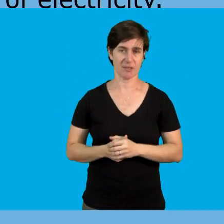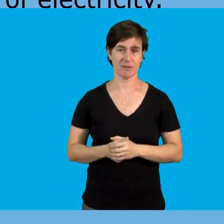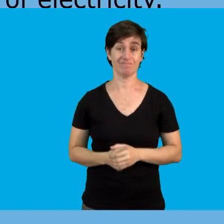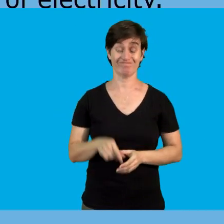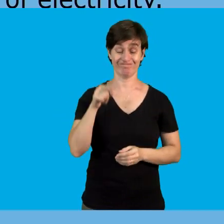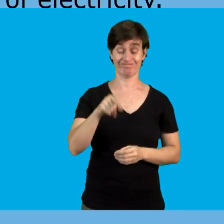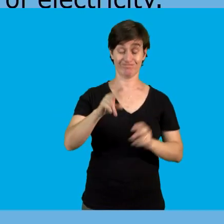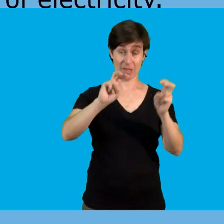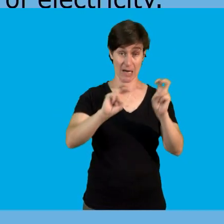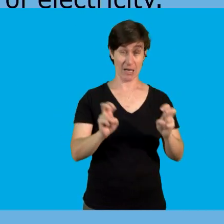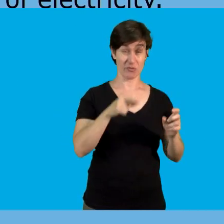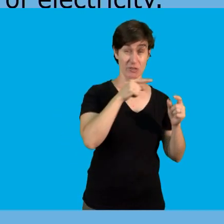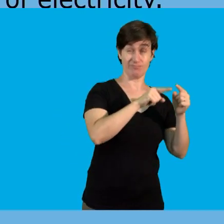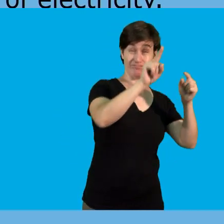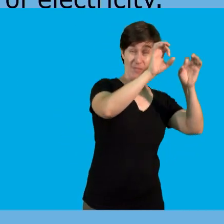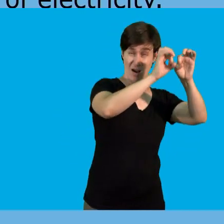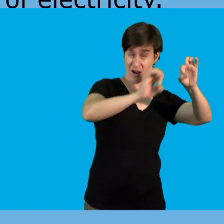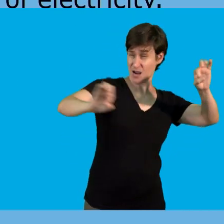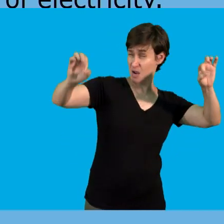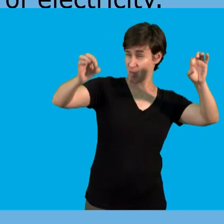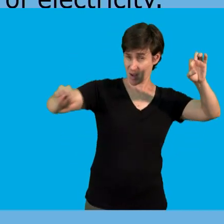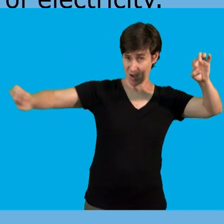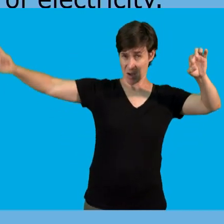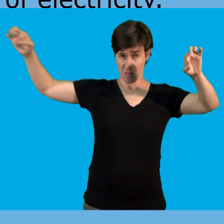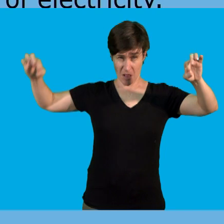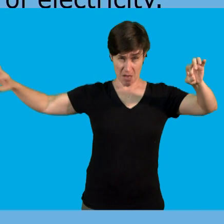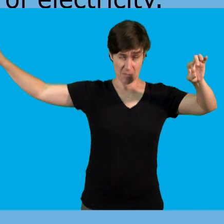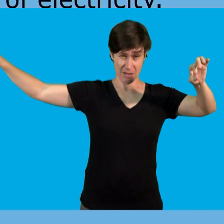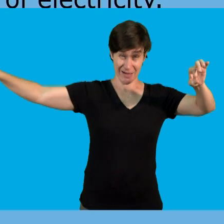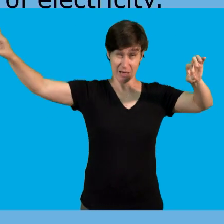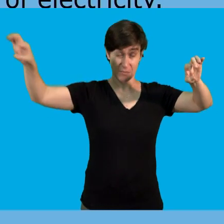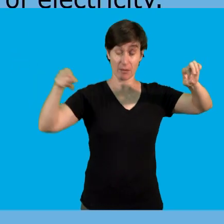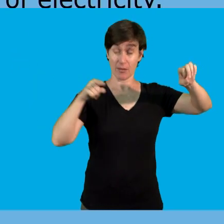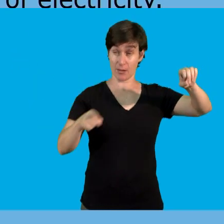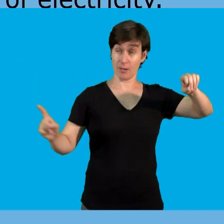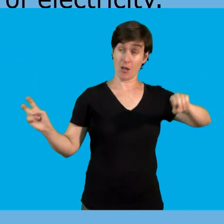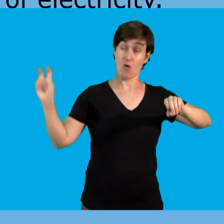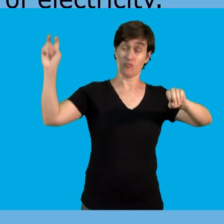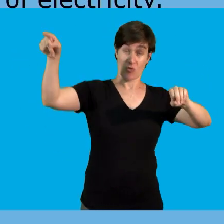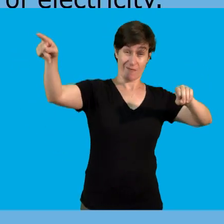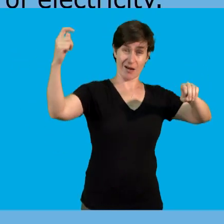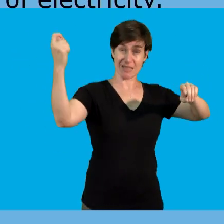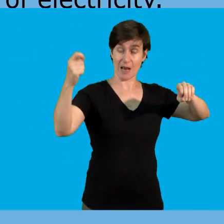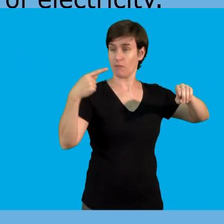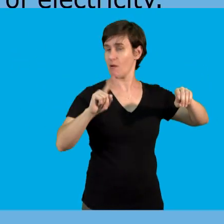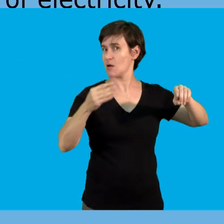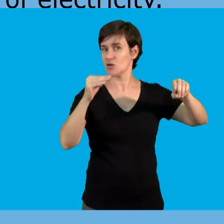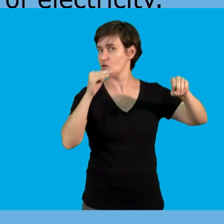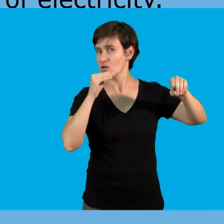this electricity being transported from one point to the next point, if it's not enough, we therefore